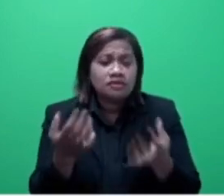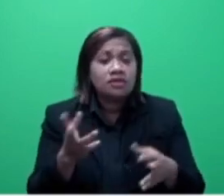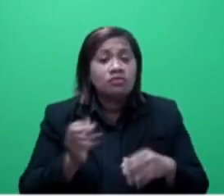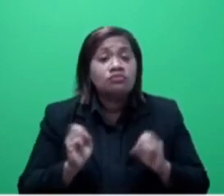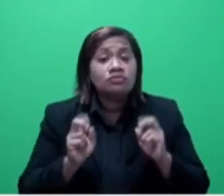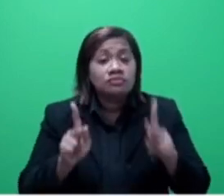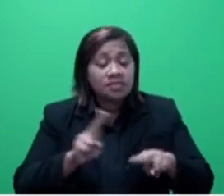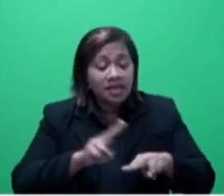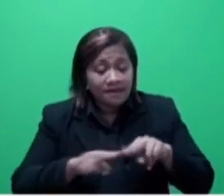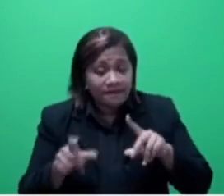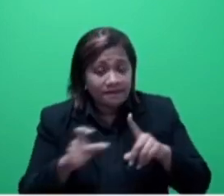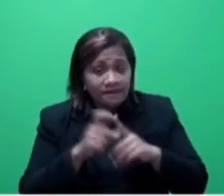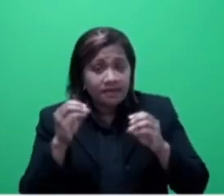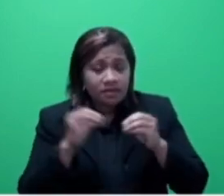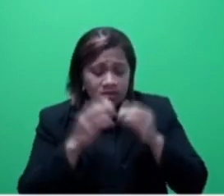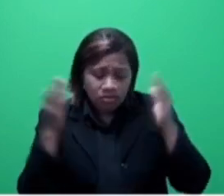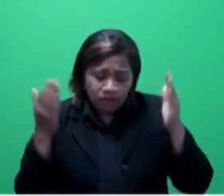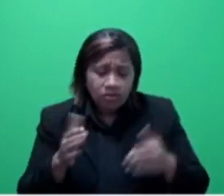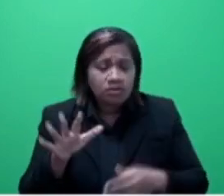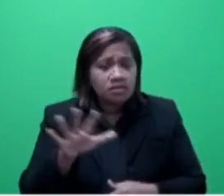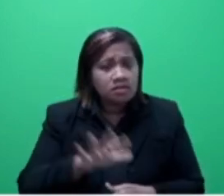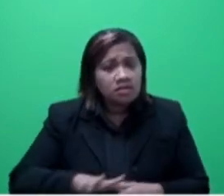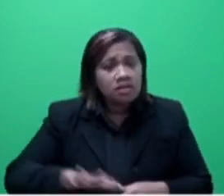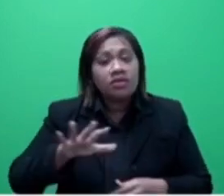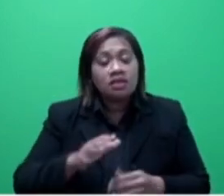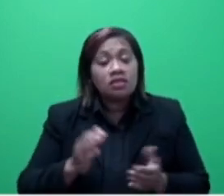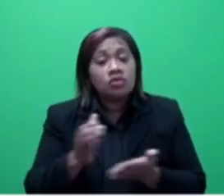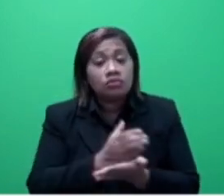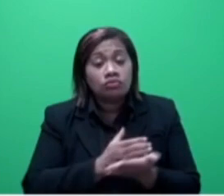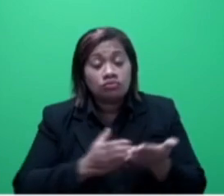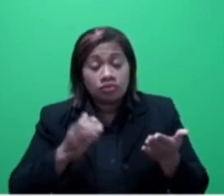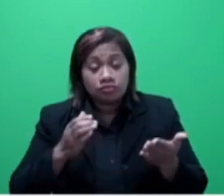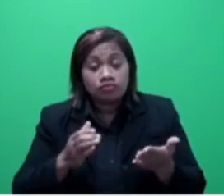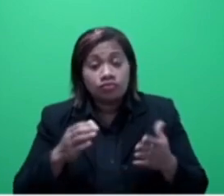focus into areas that commercial banks do not wish